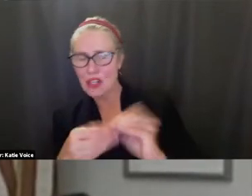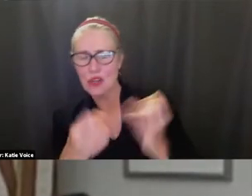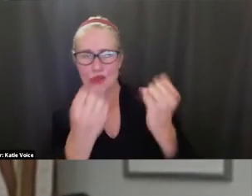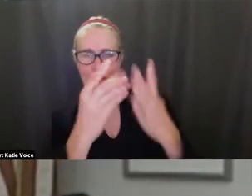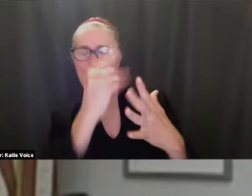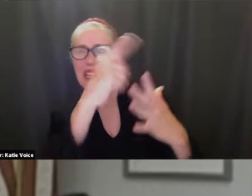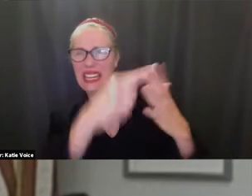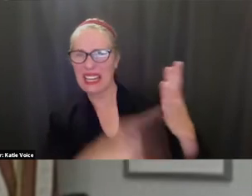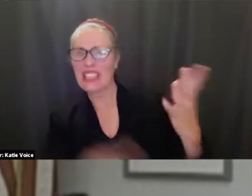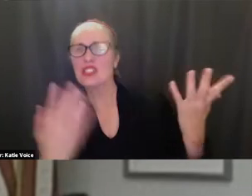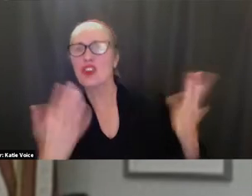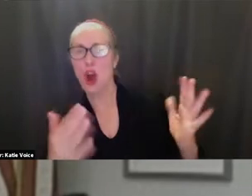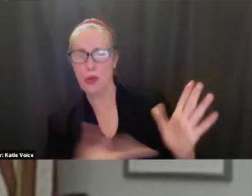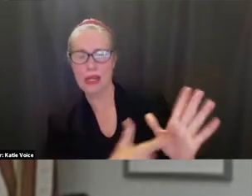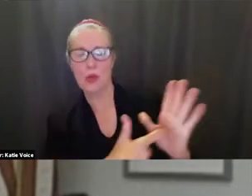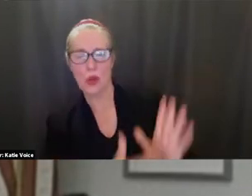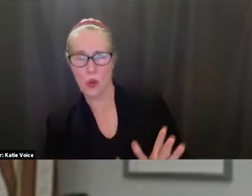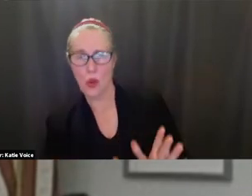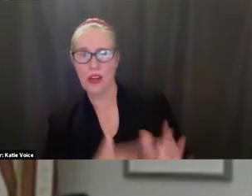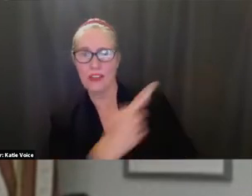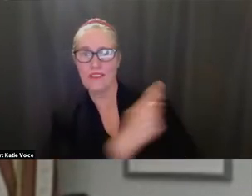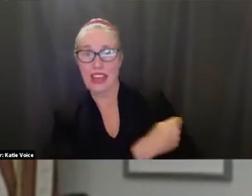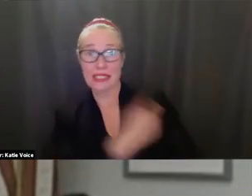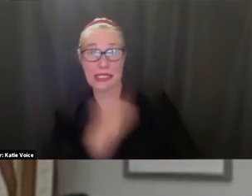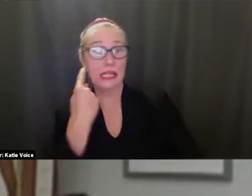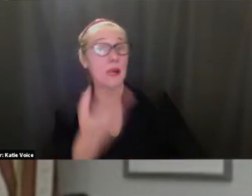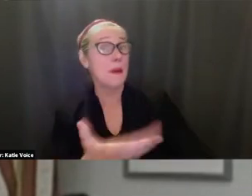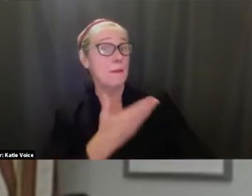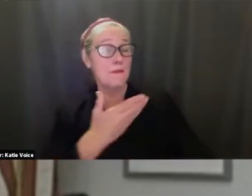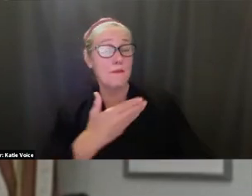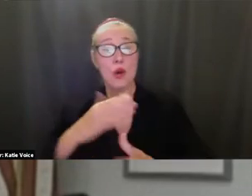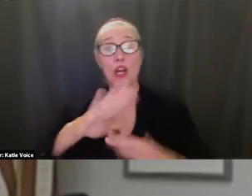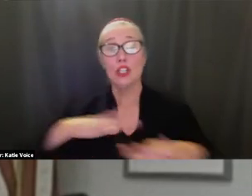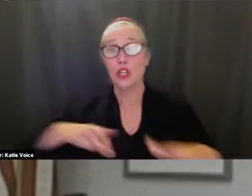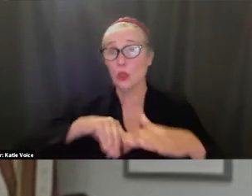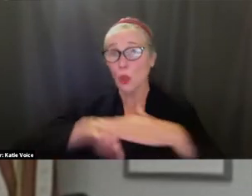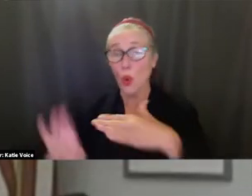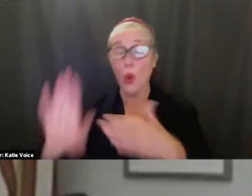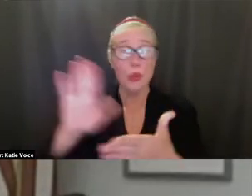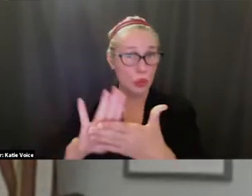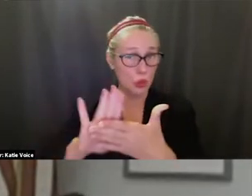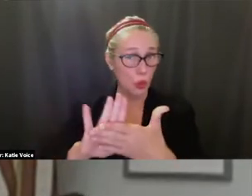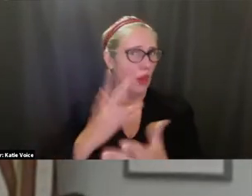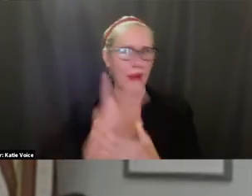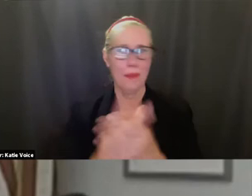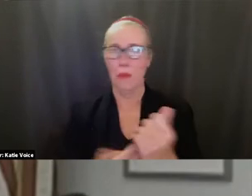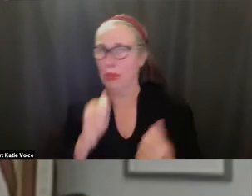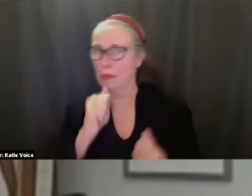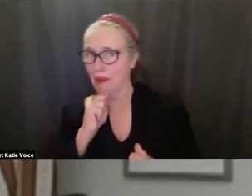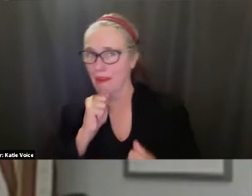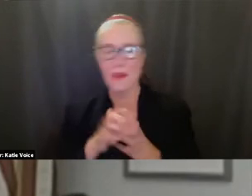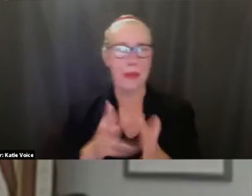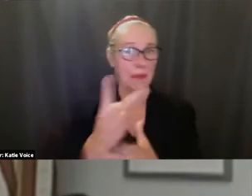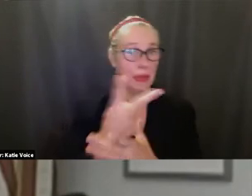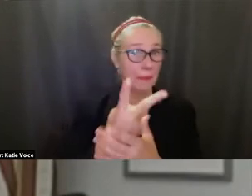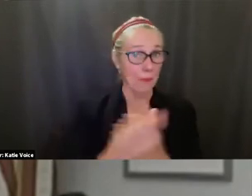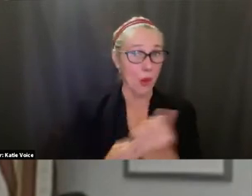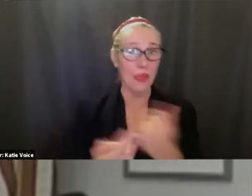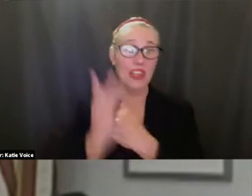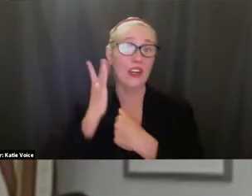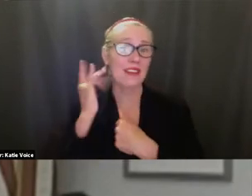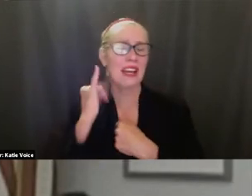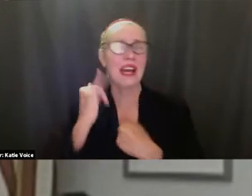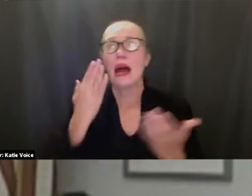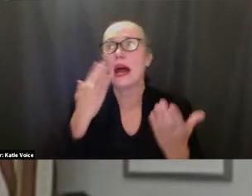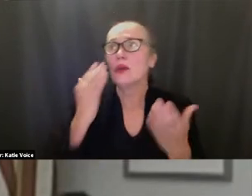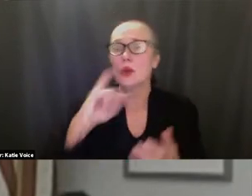lists the to the long list of vaccinations that are required to attend school both private and public in california and whether that's january